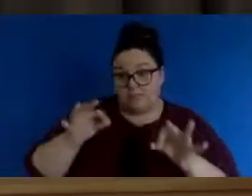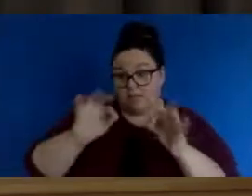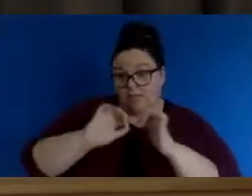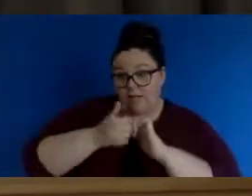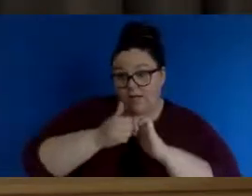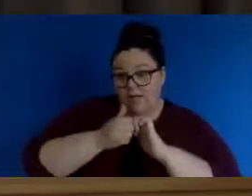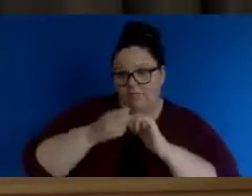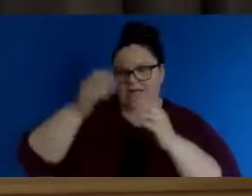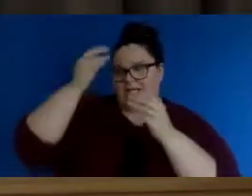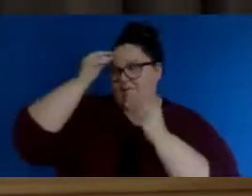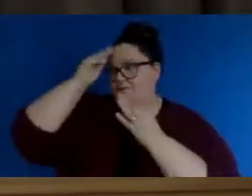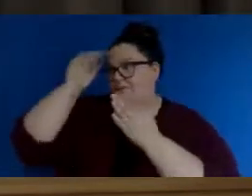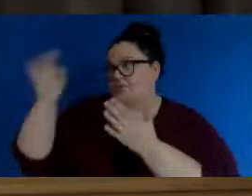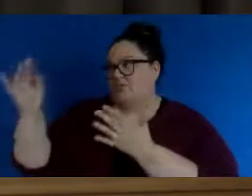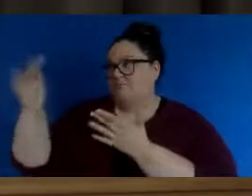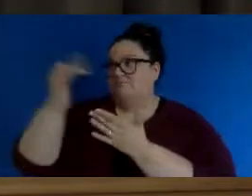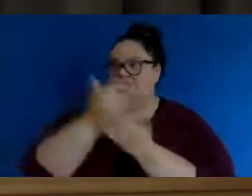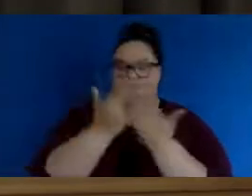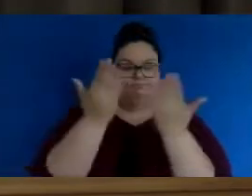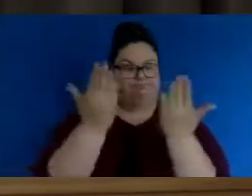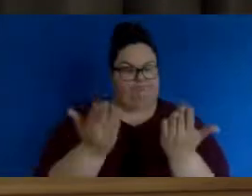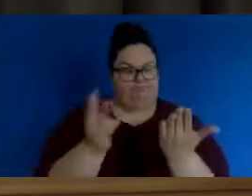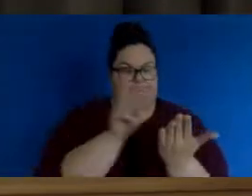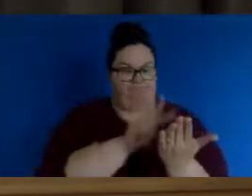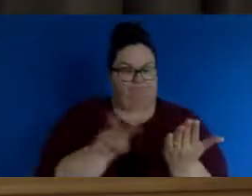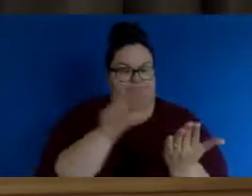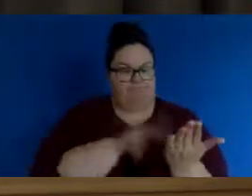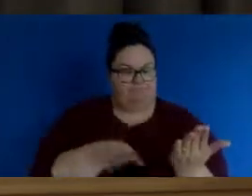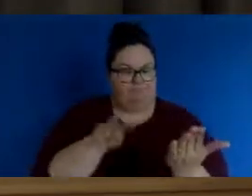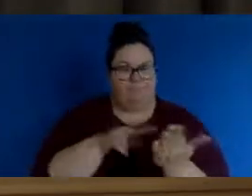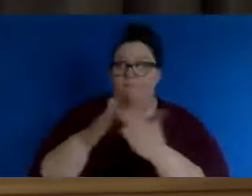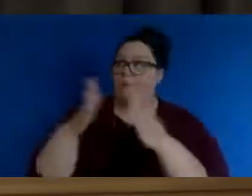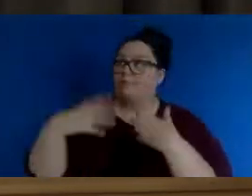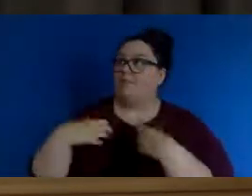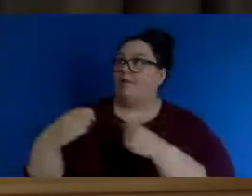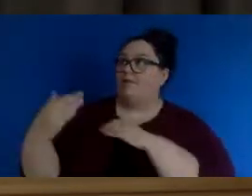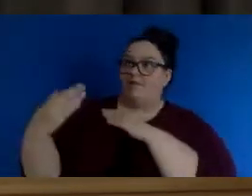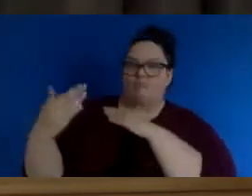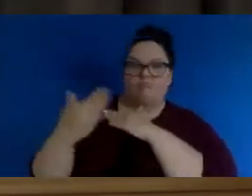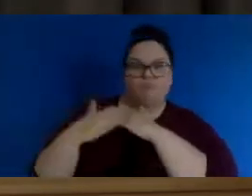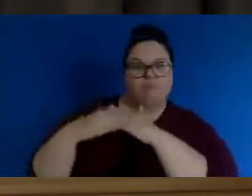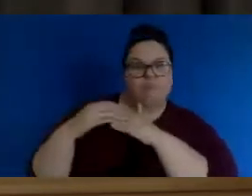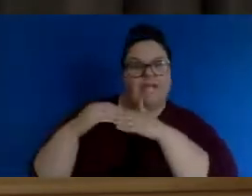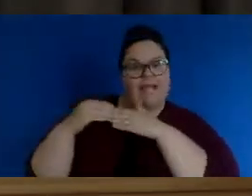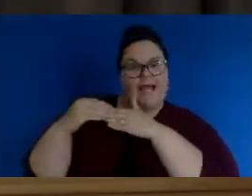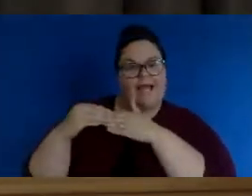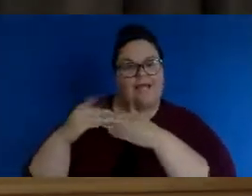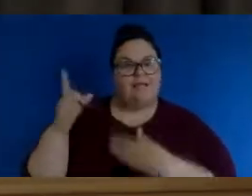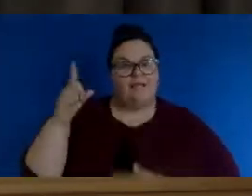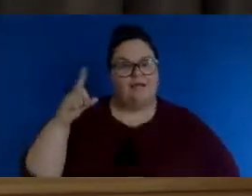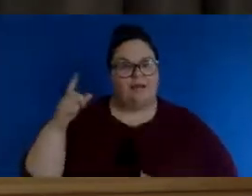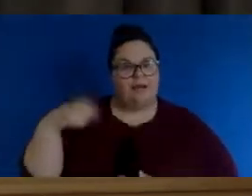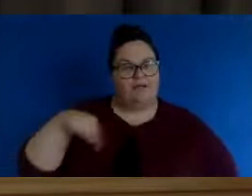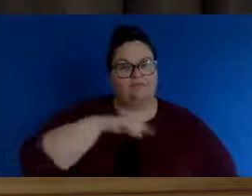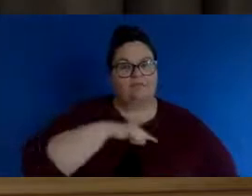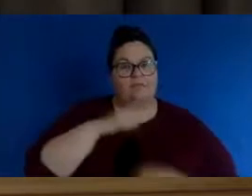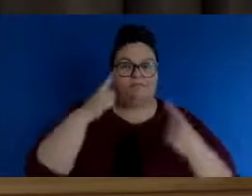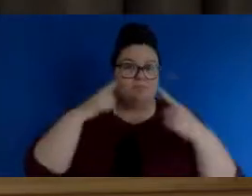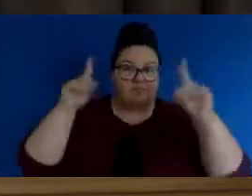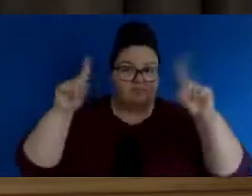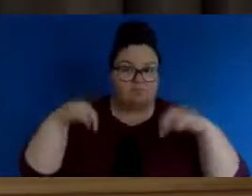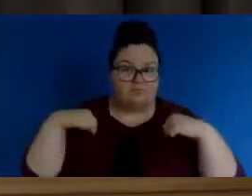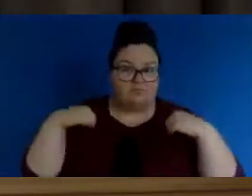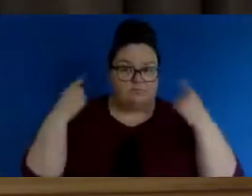is certainly, been our guidance through all of this. And we've been very successful in